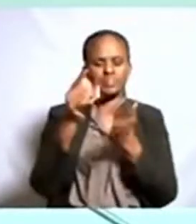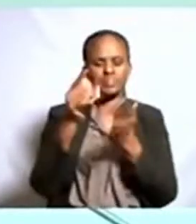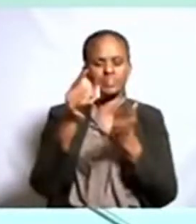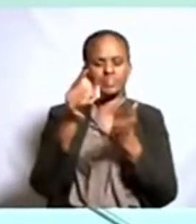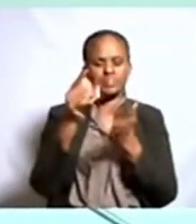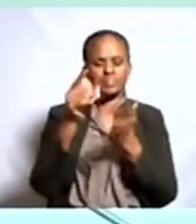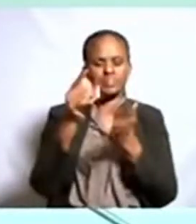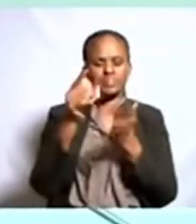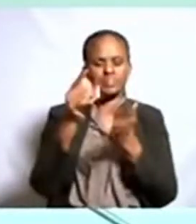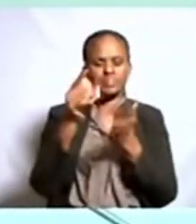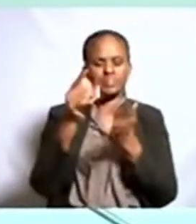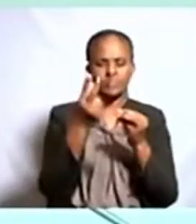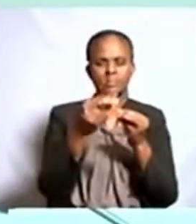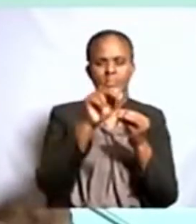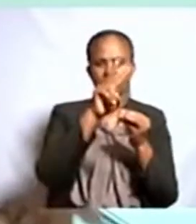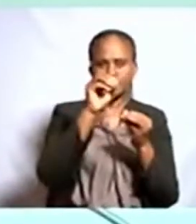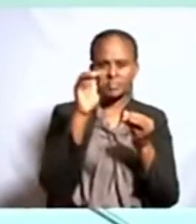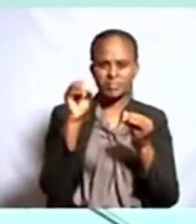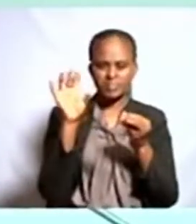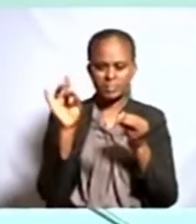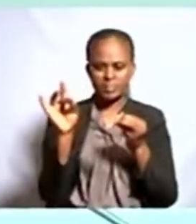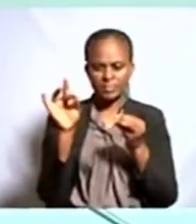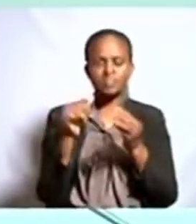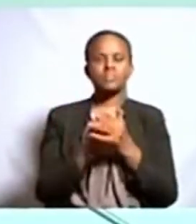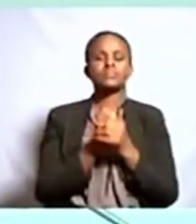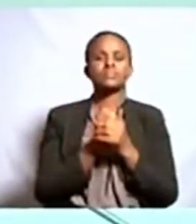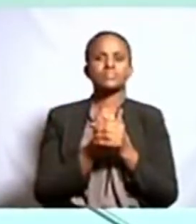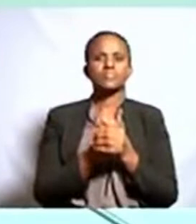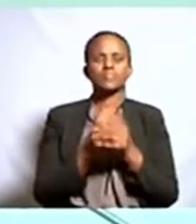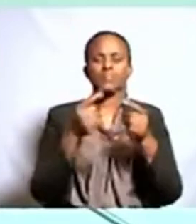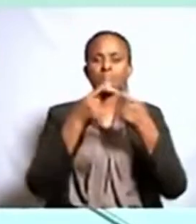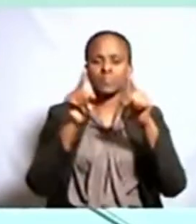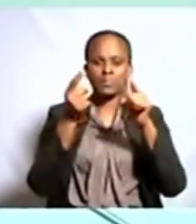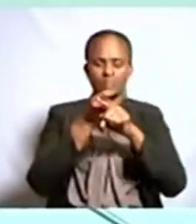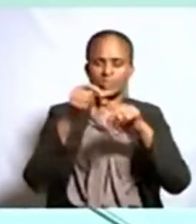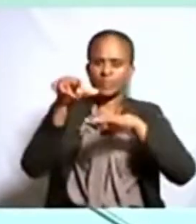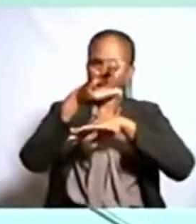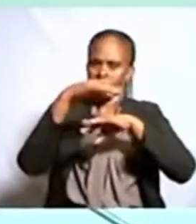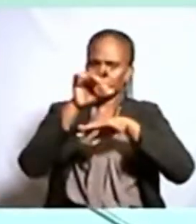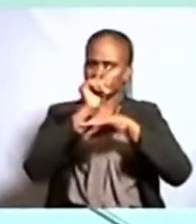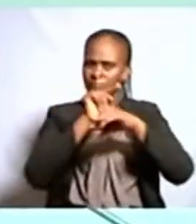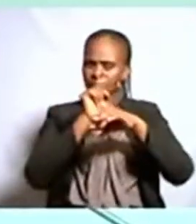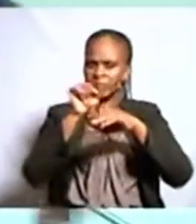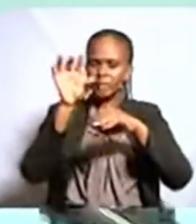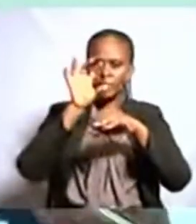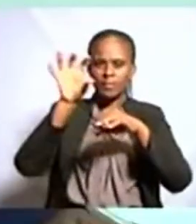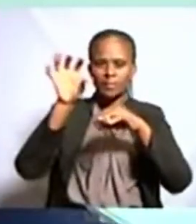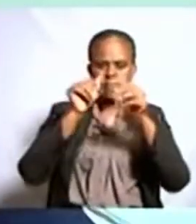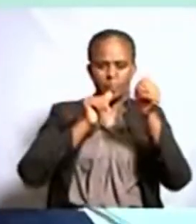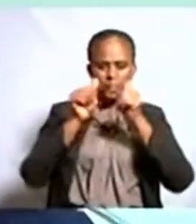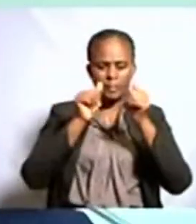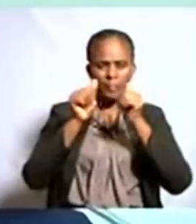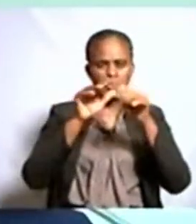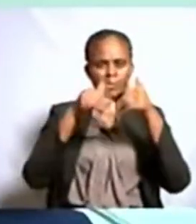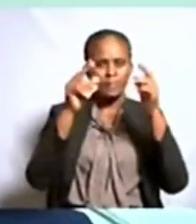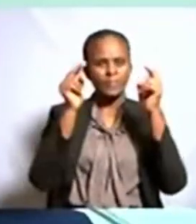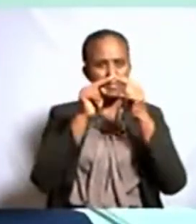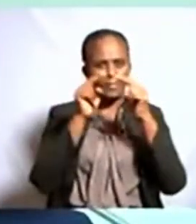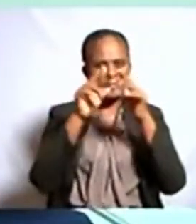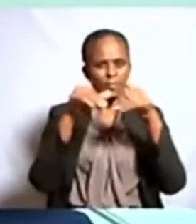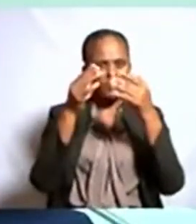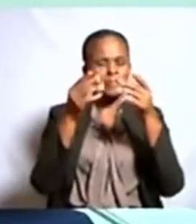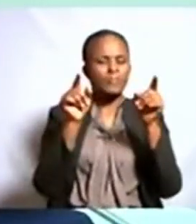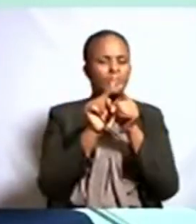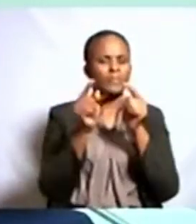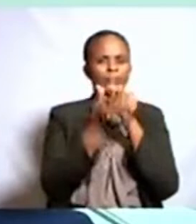of 2008. Contrary to the above provisions, the Provincial Administration awarded the contract to supply and